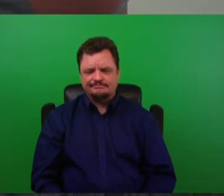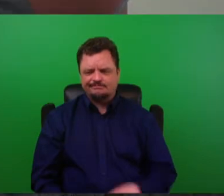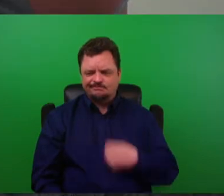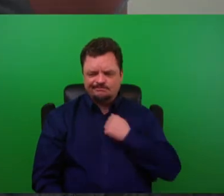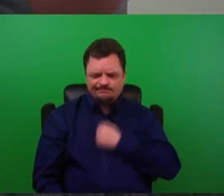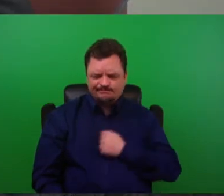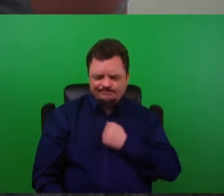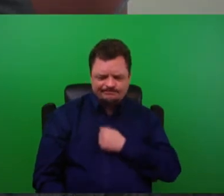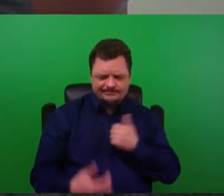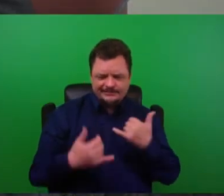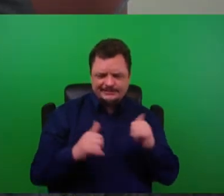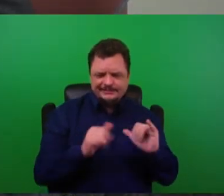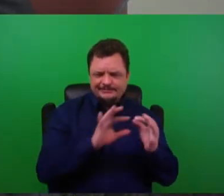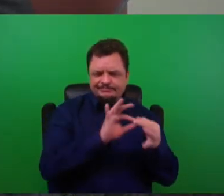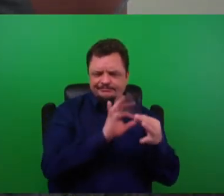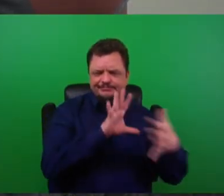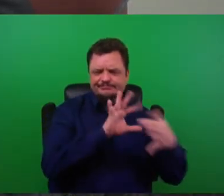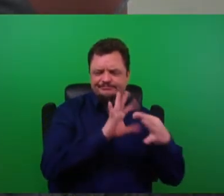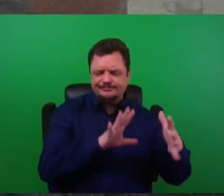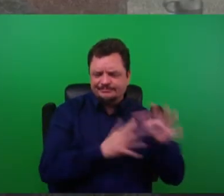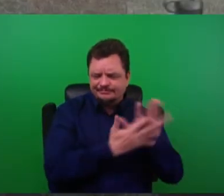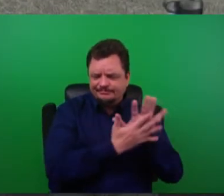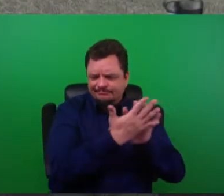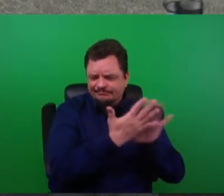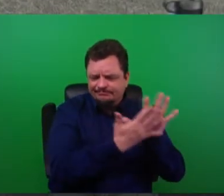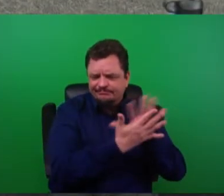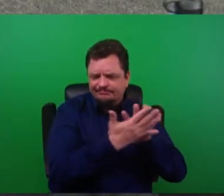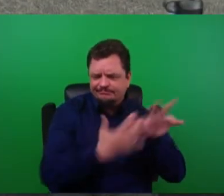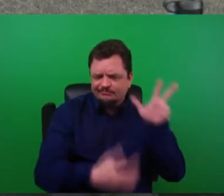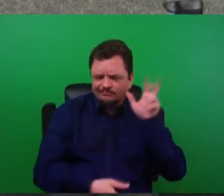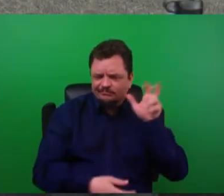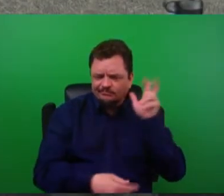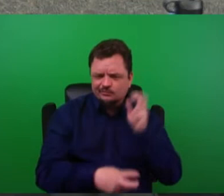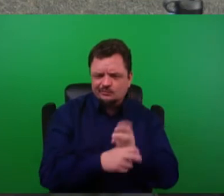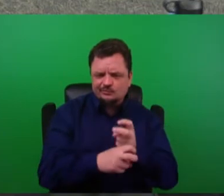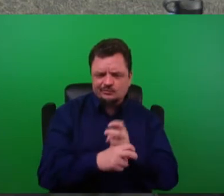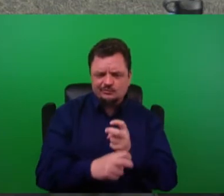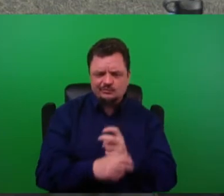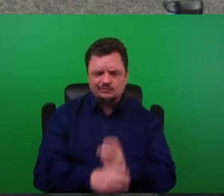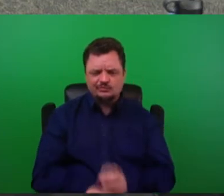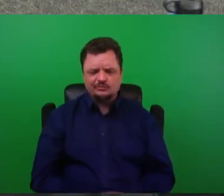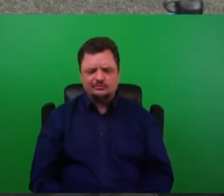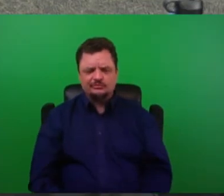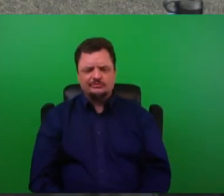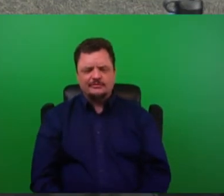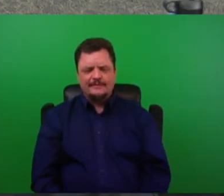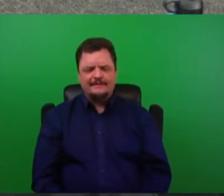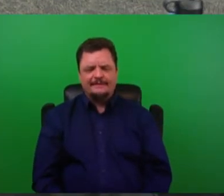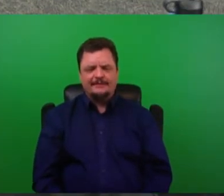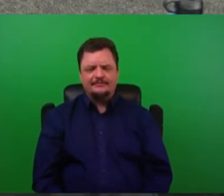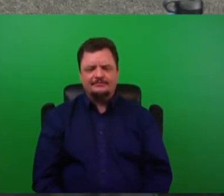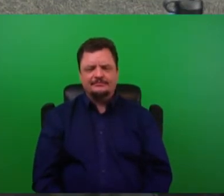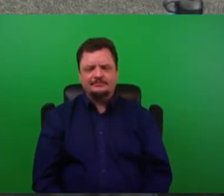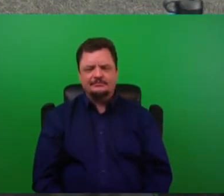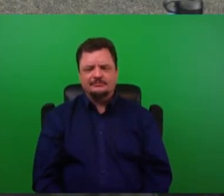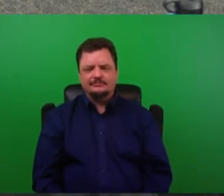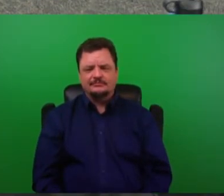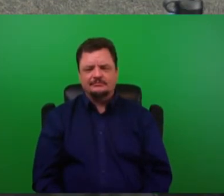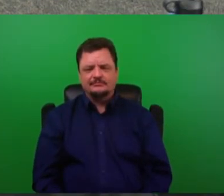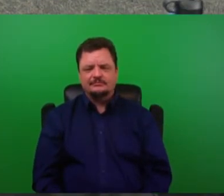outside of the school district's ability to impact. But where we really do have an impact is thinking about those upstream efforts,